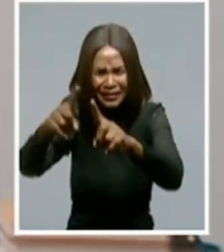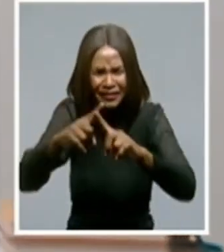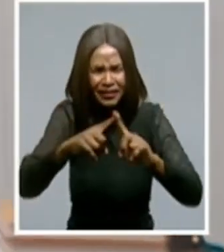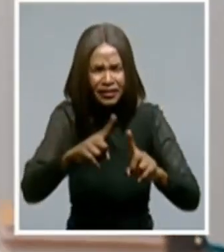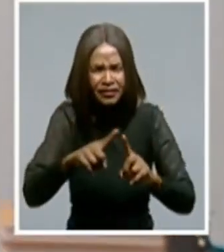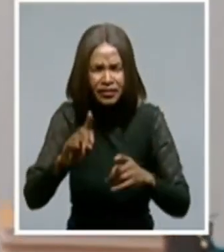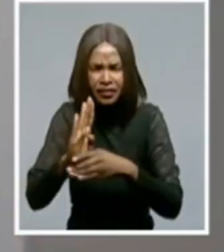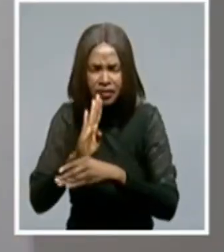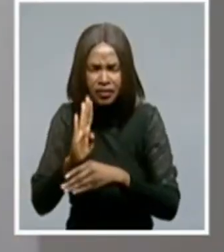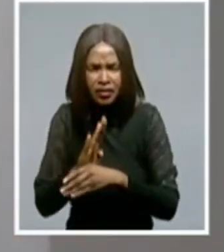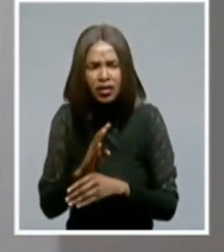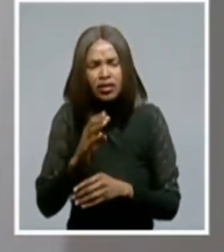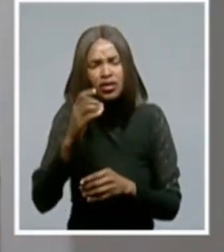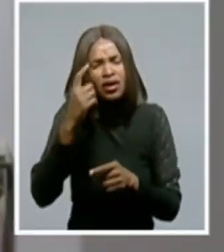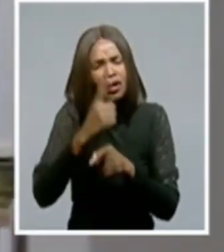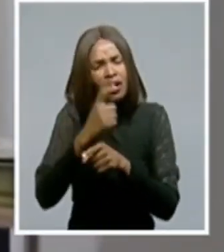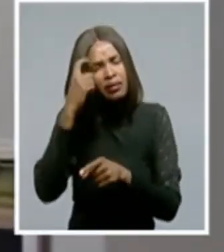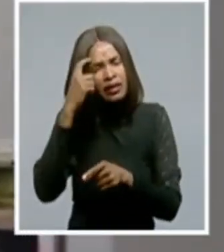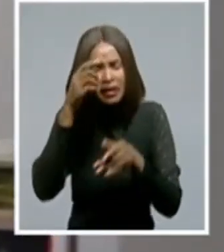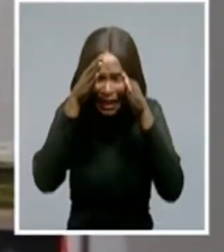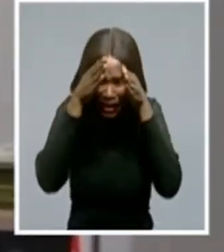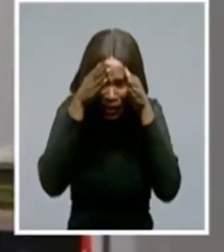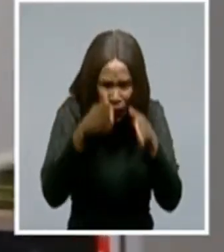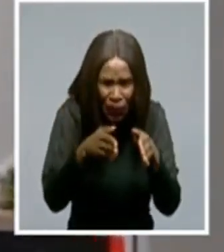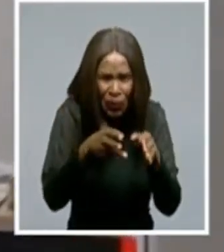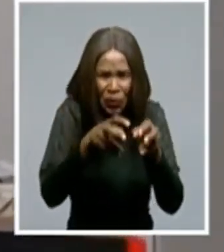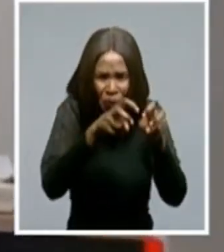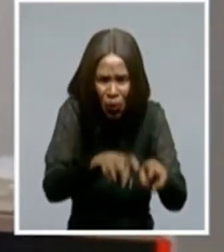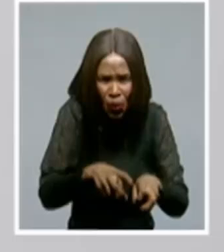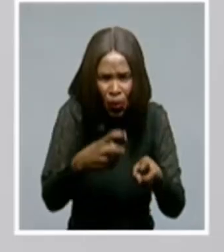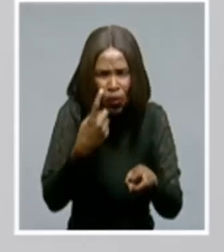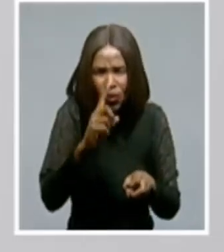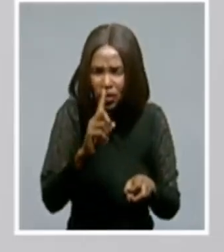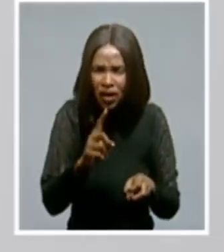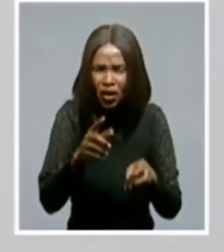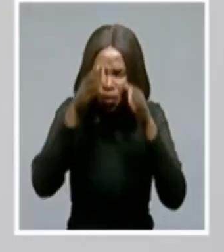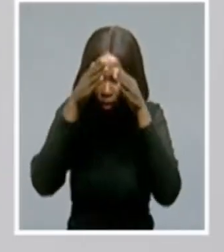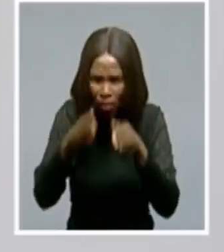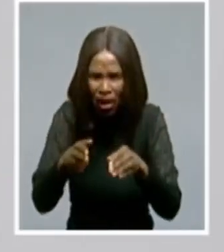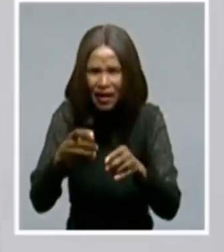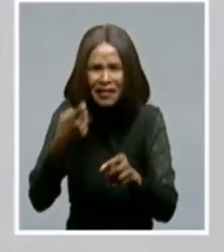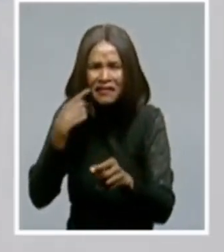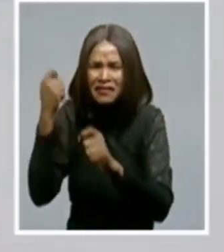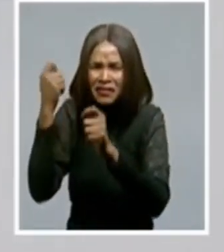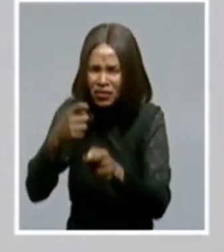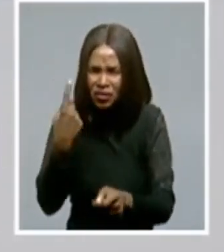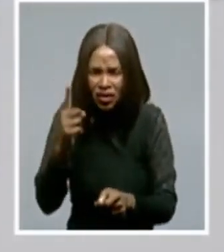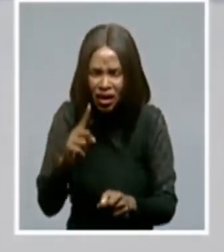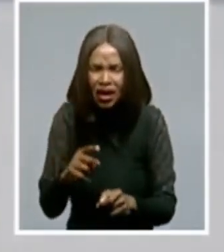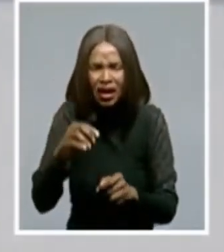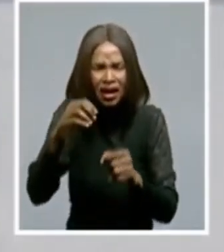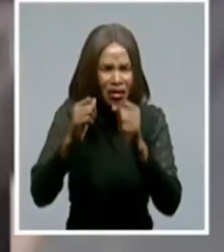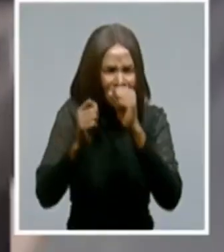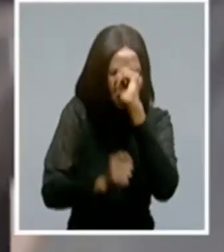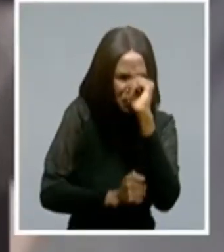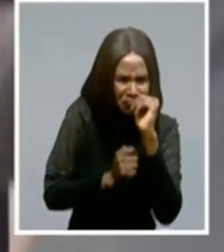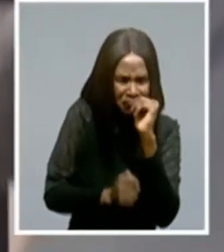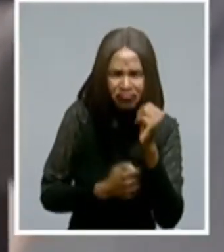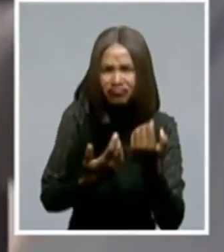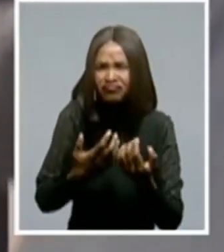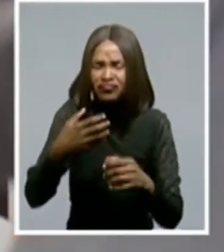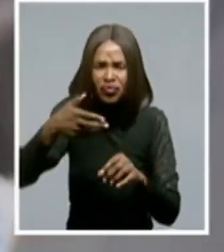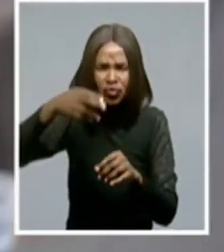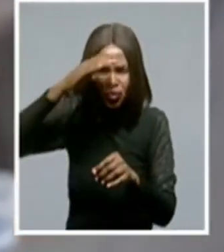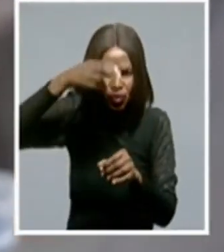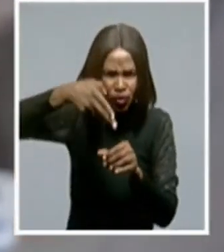government was saying, look, let's diversify our economy. And now we've seen more investments into renewables. We've seen investments into manufacturing. We've seen that